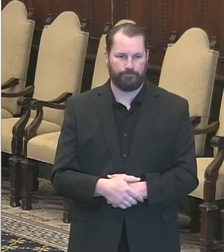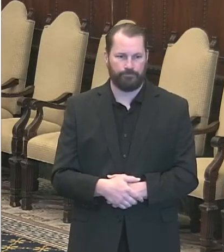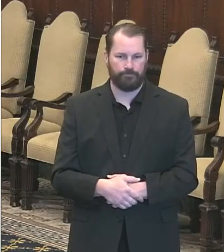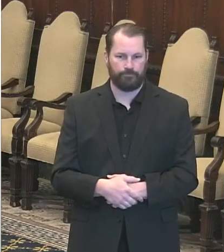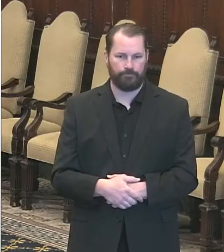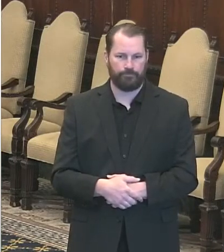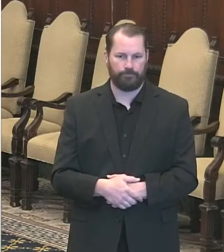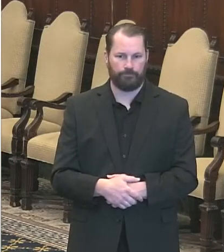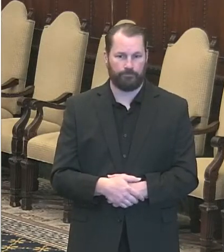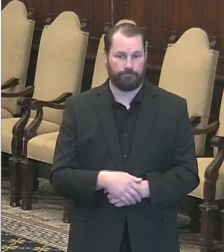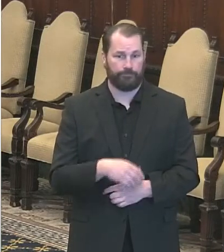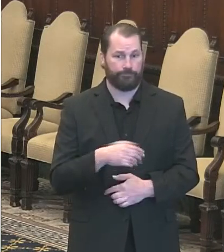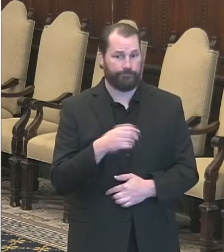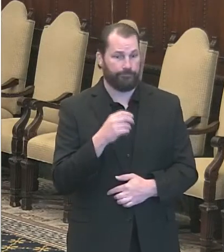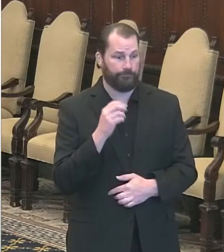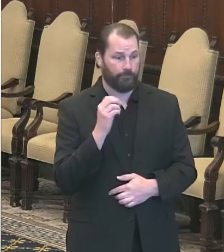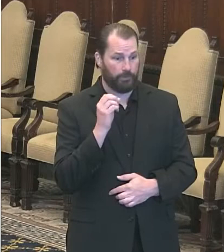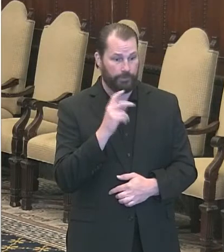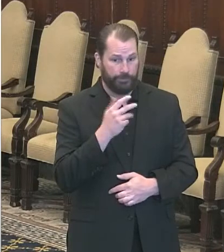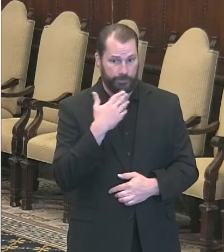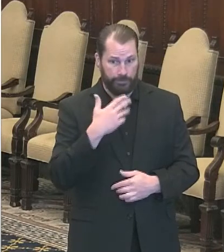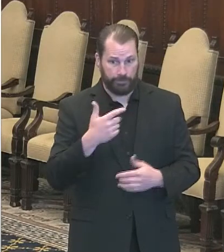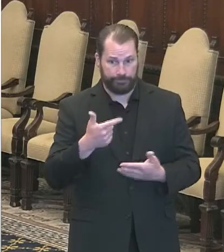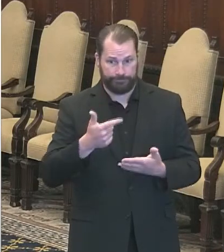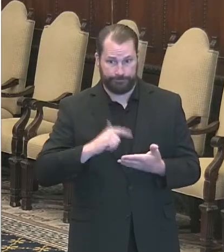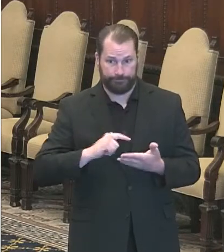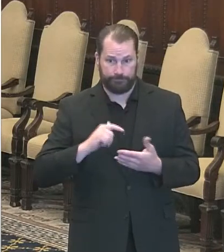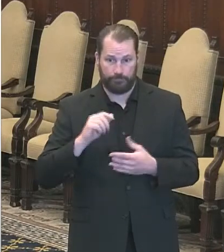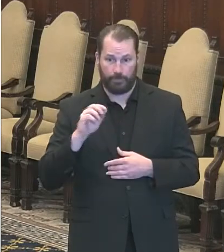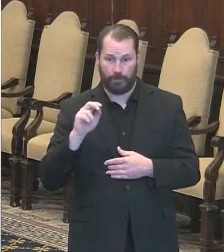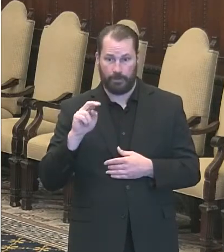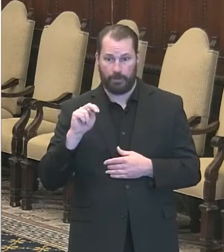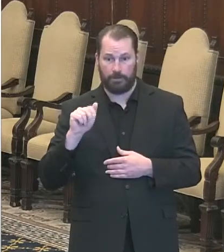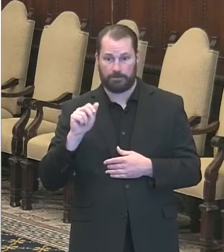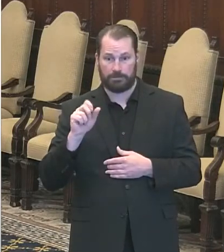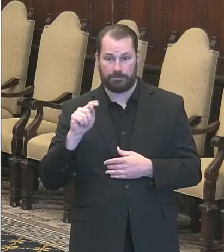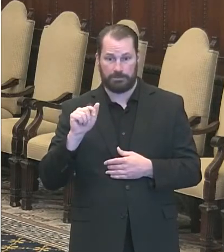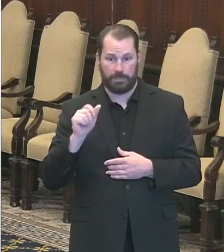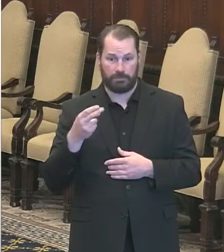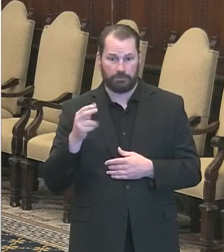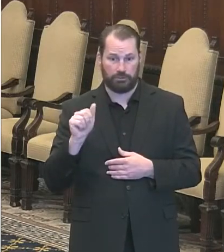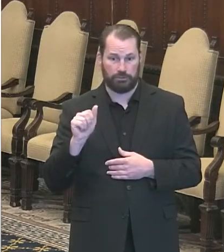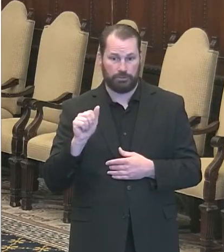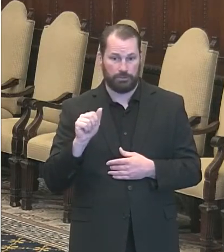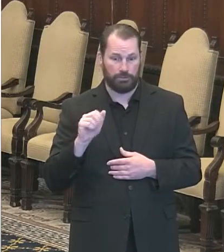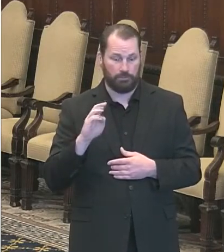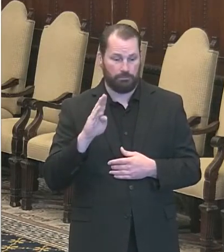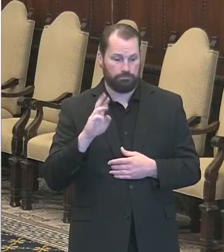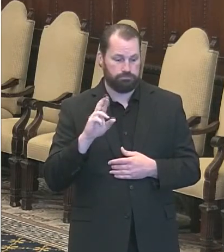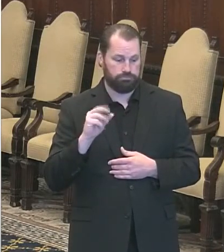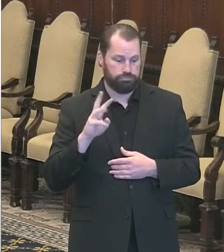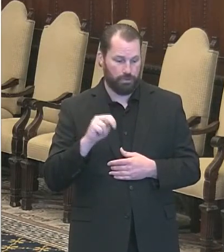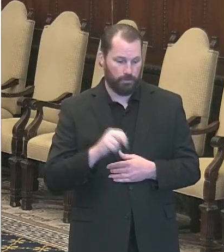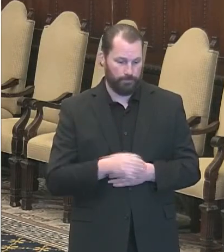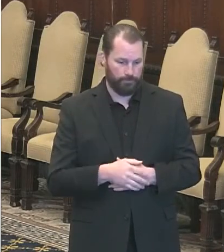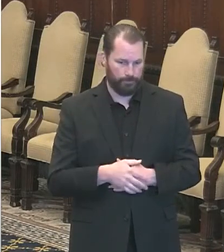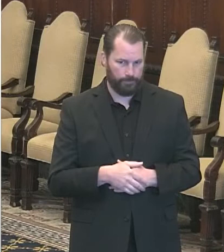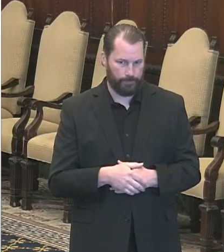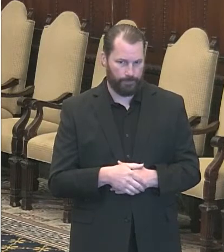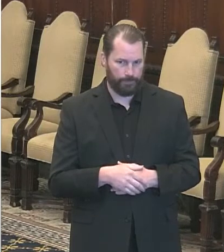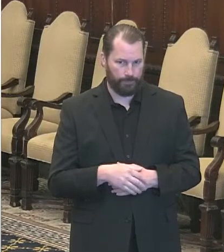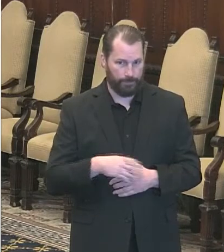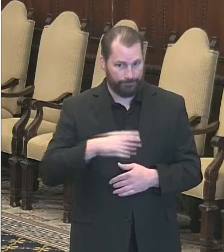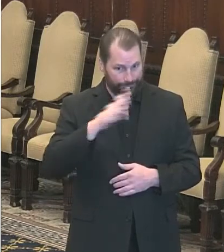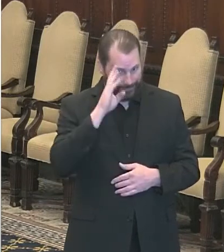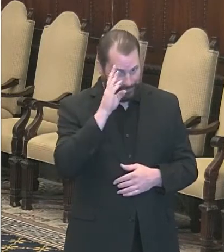Okay, thanks, Laura. We're going to go to Natasha Brown of CBS 3. Hi, this is for Dr.